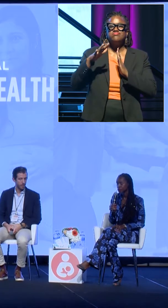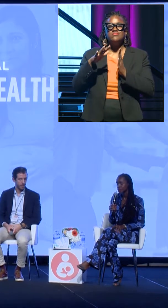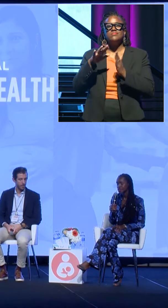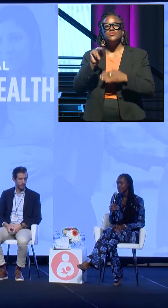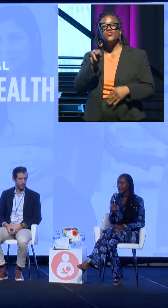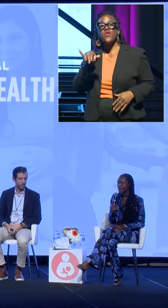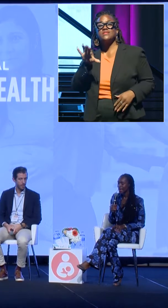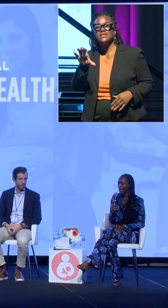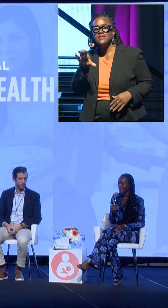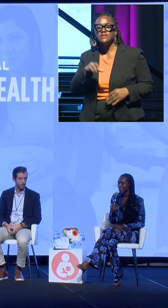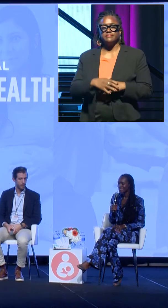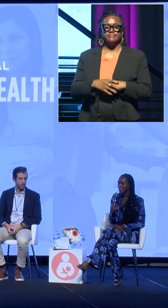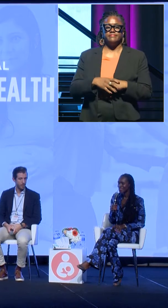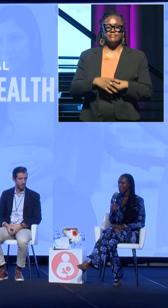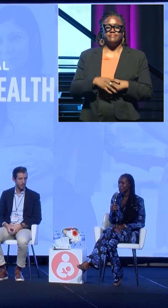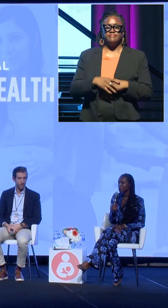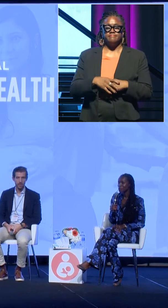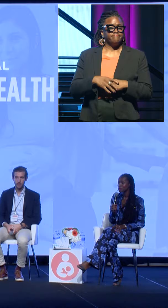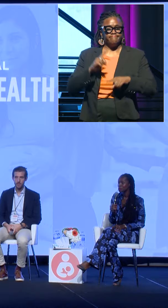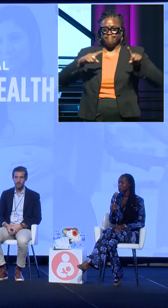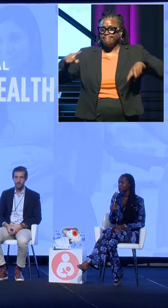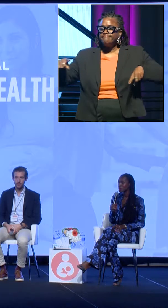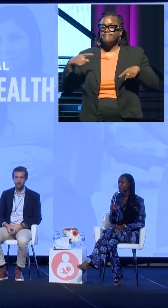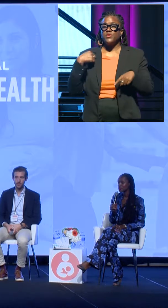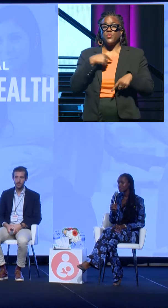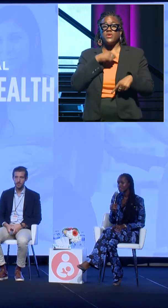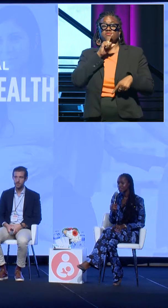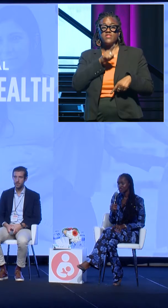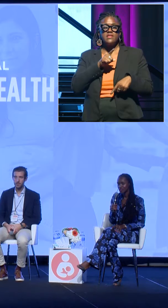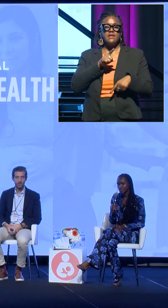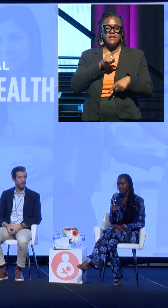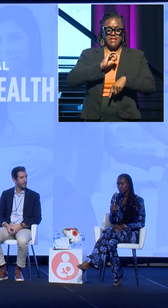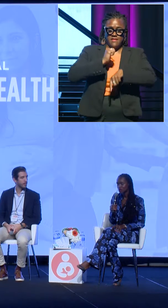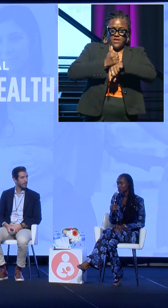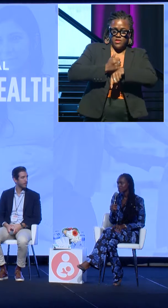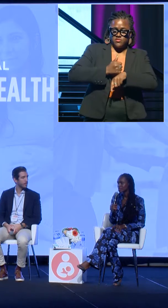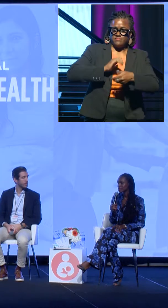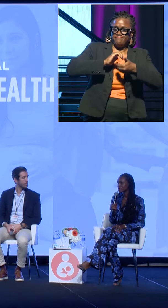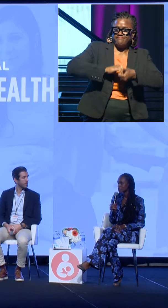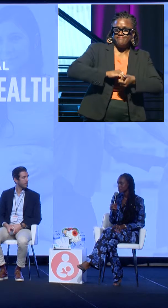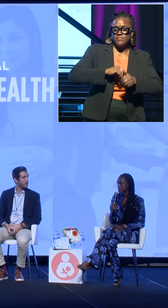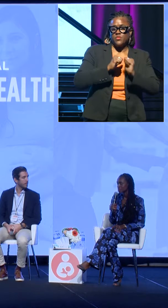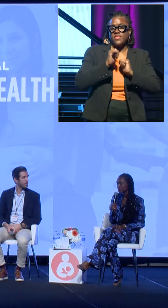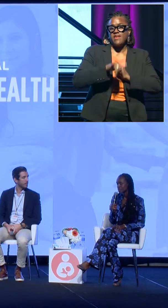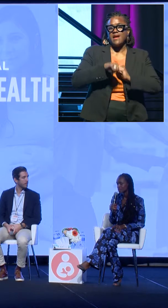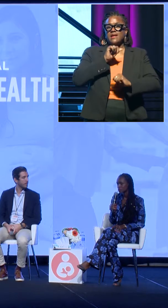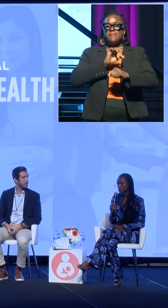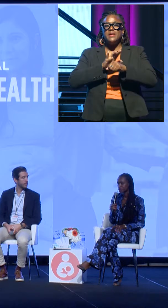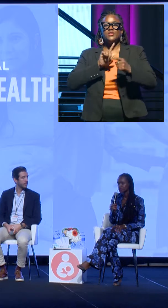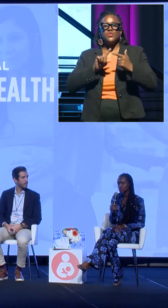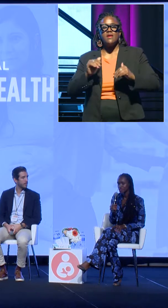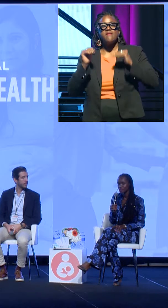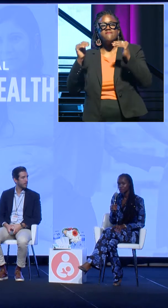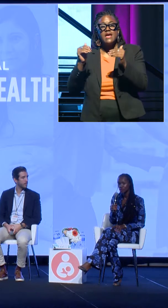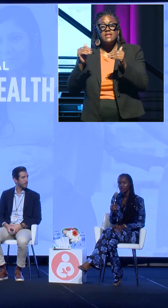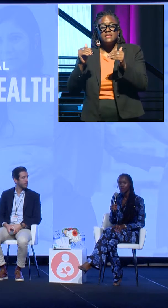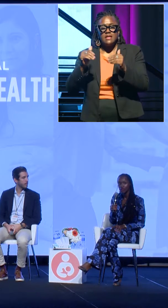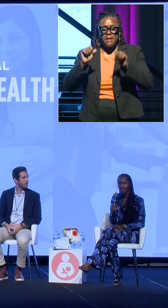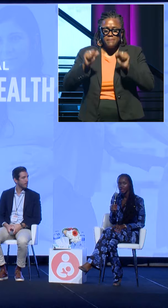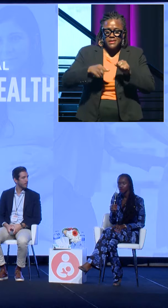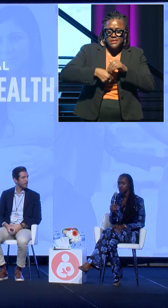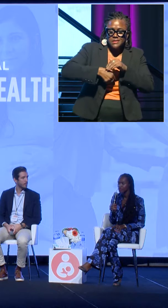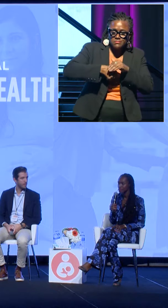zip codes. And through the Mama Glow Foundation, which is committed to advancing reproductive justice and